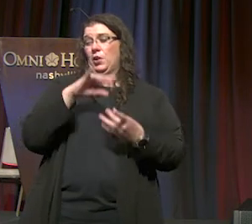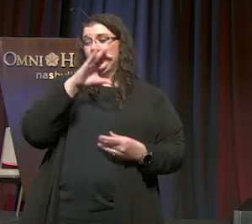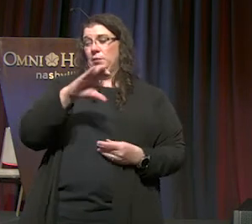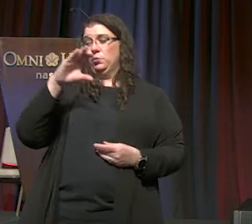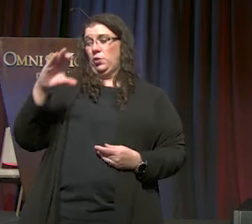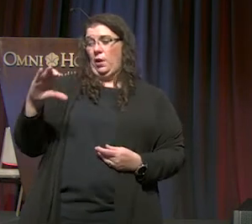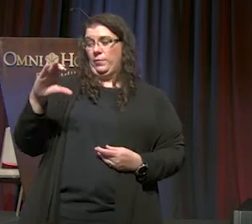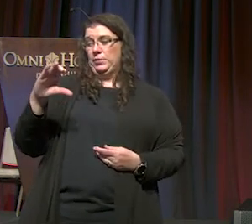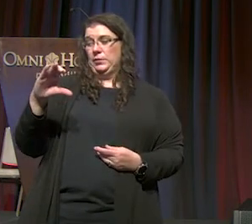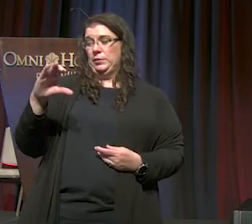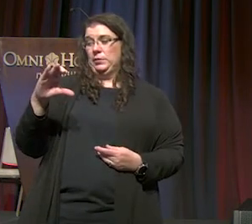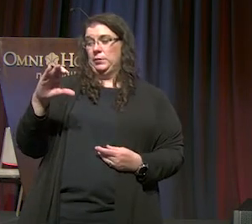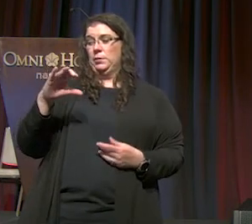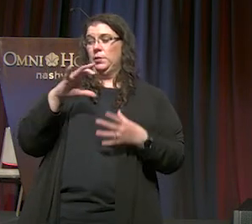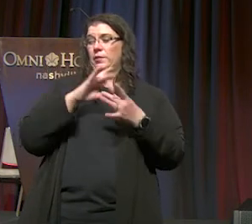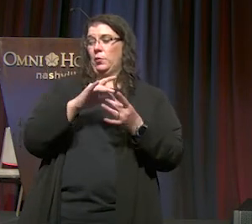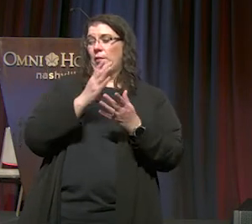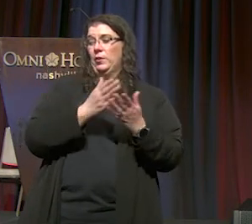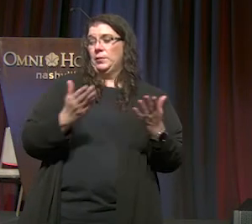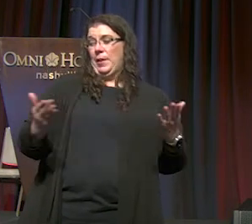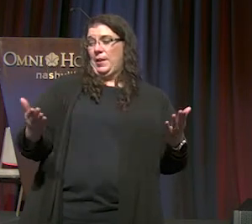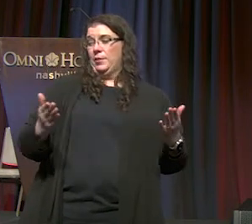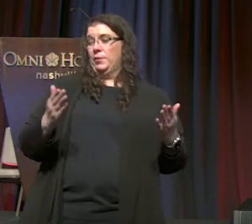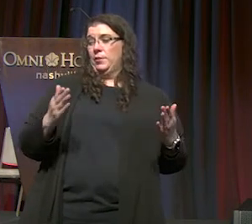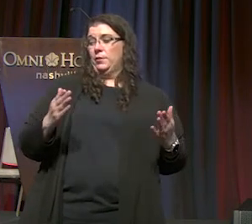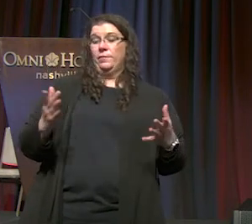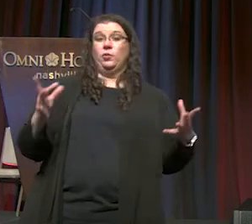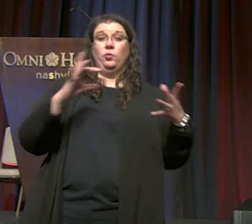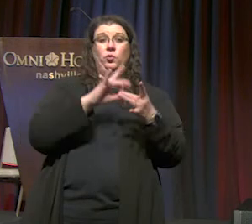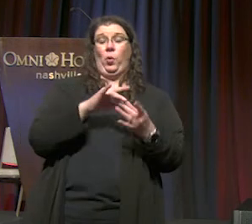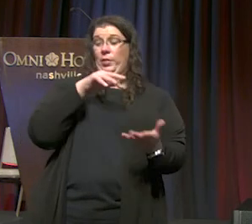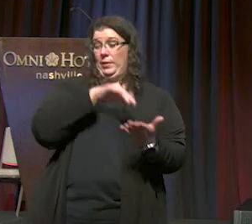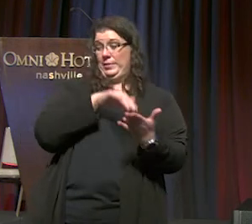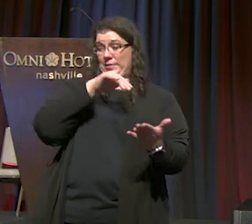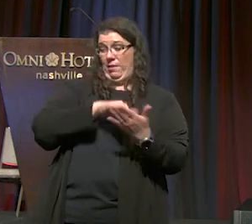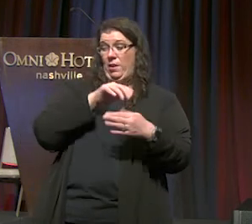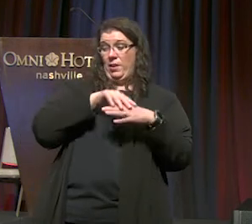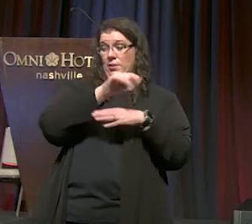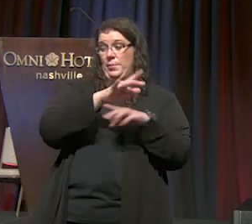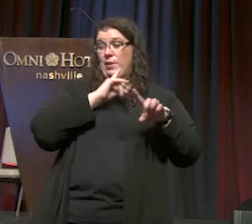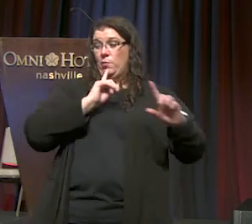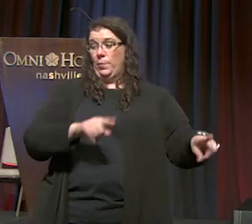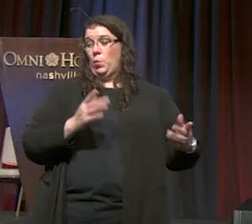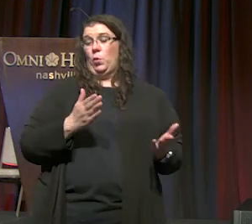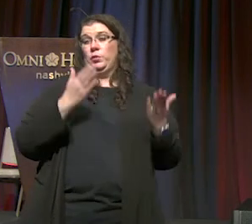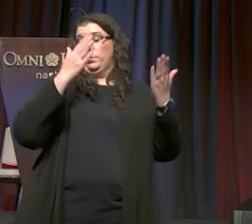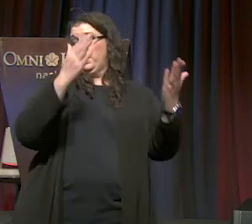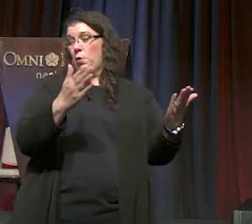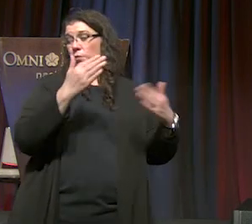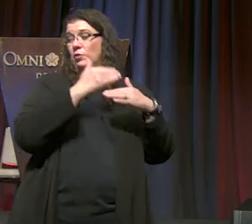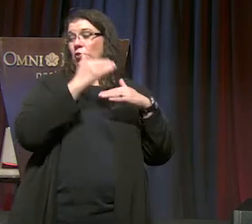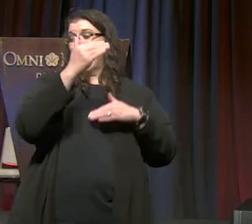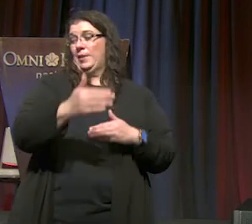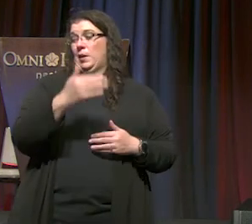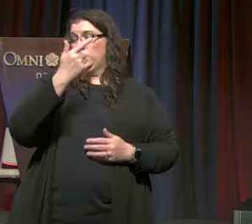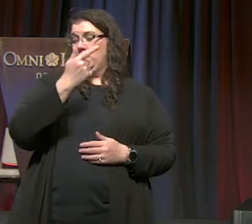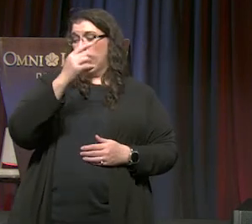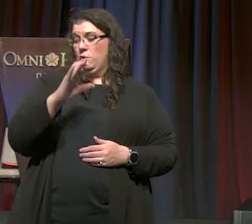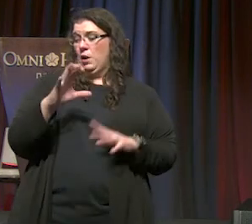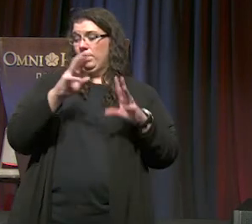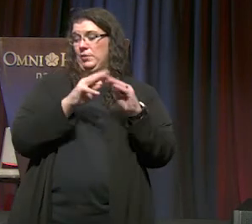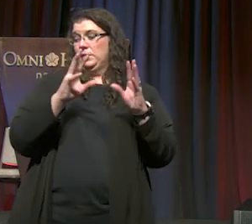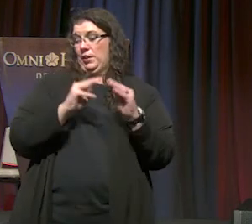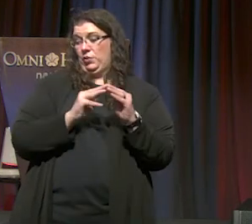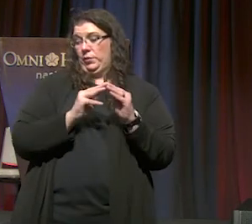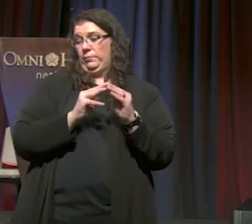conference matters to jointly study and submit a report with proposal to the next General Conference